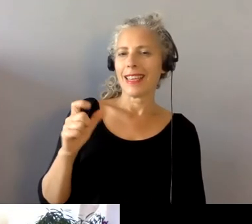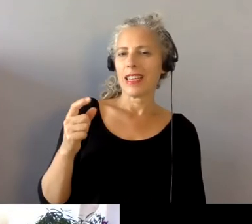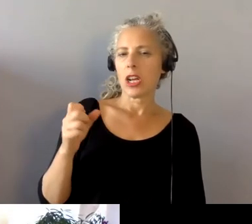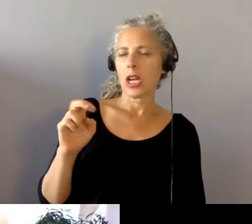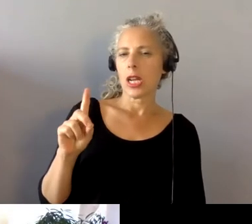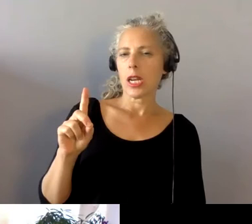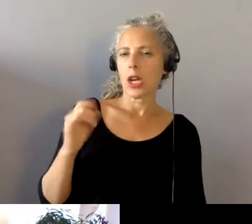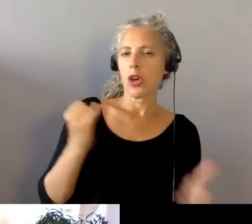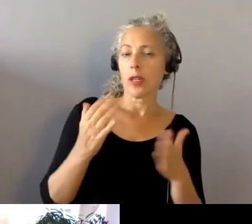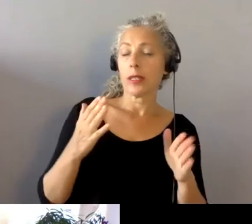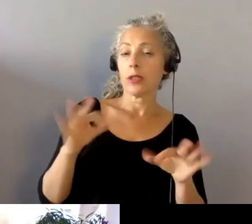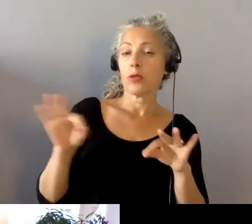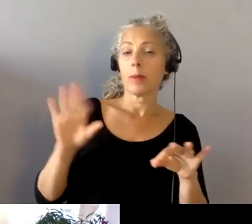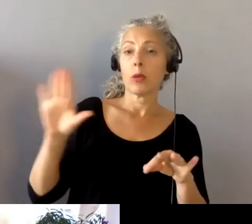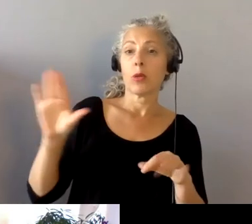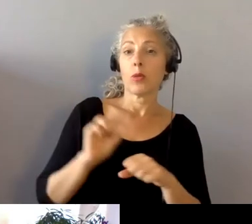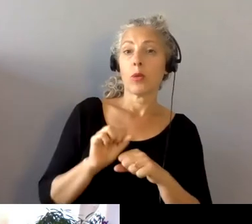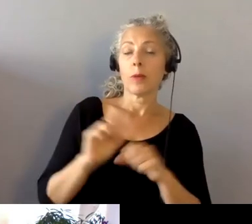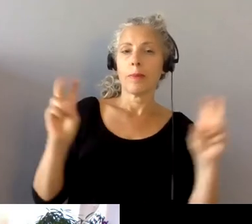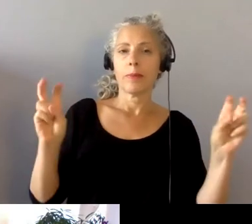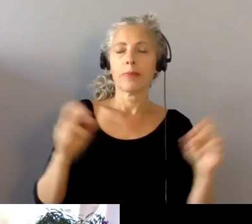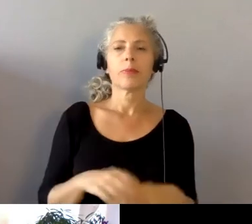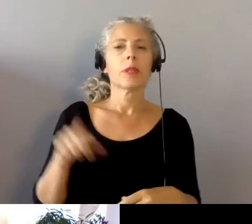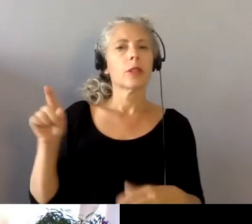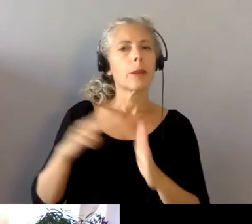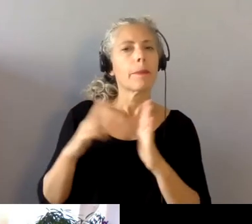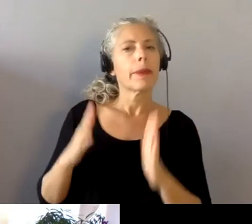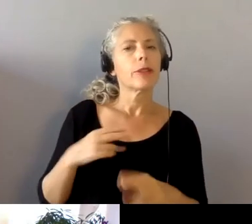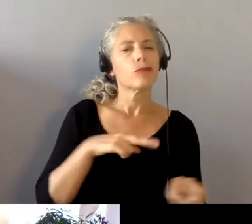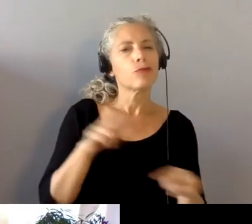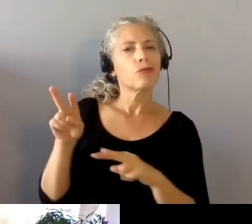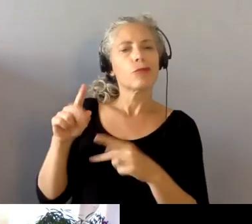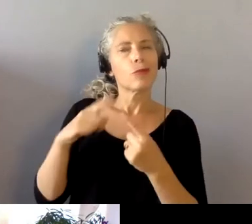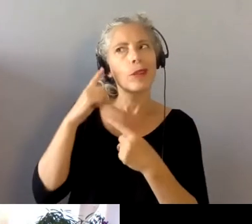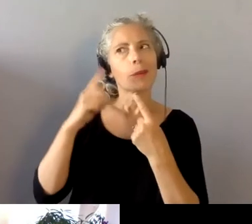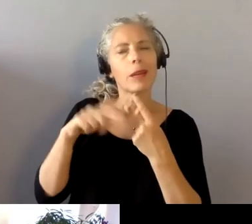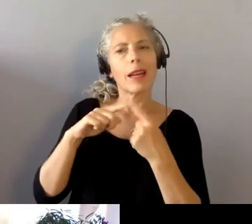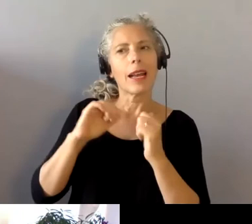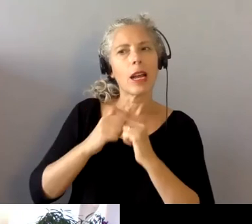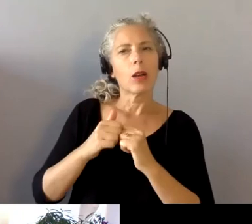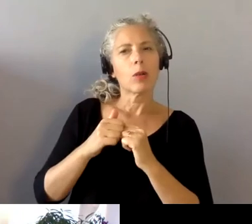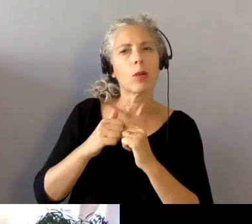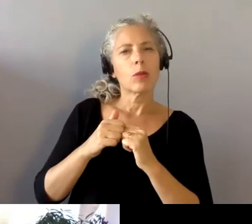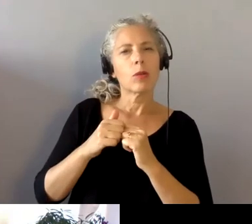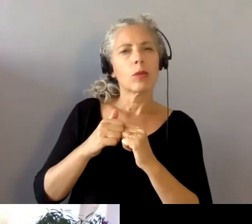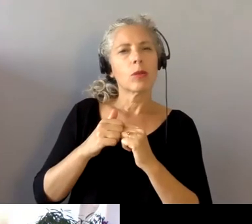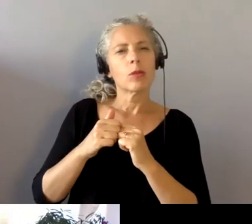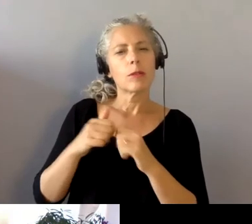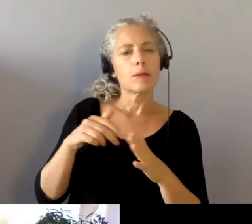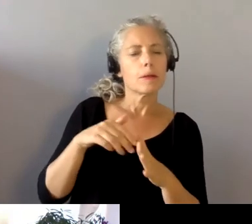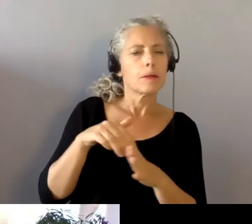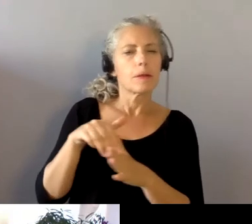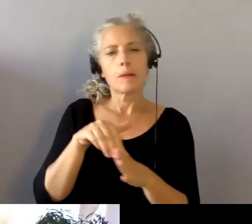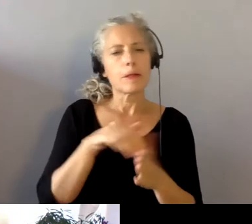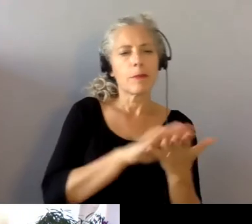our time. Julie is the painter I turn to when I want to think about how to trouble the line between abstraction